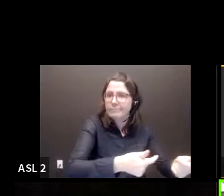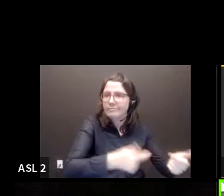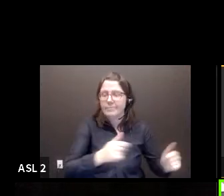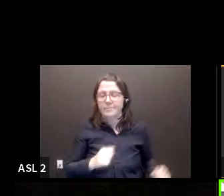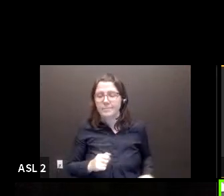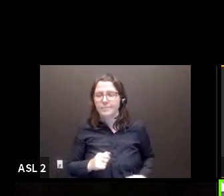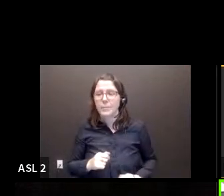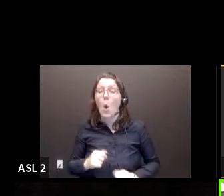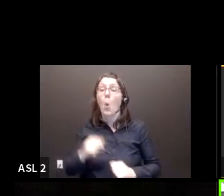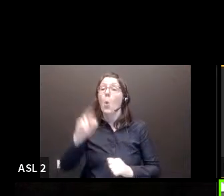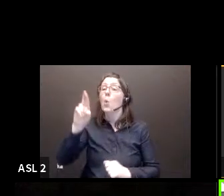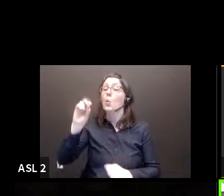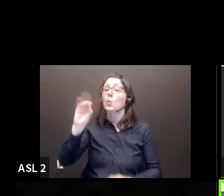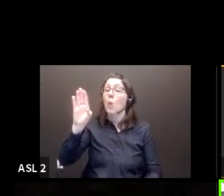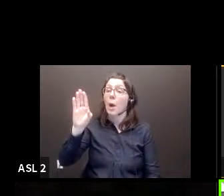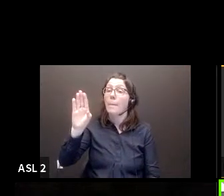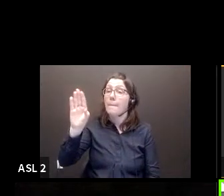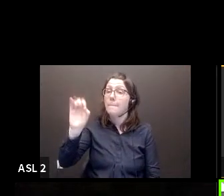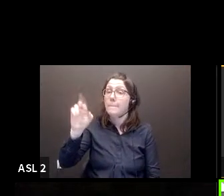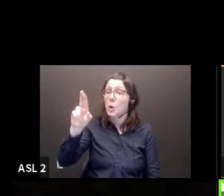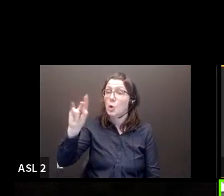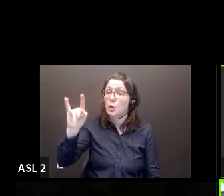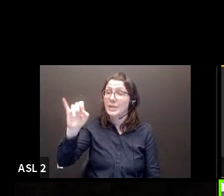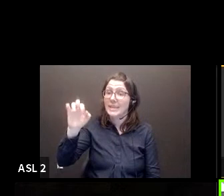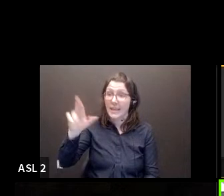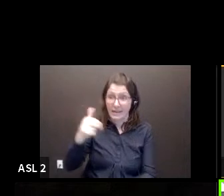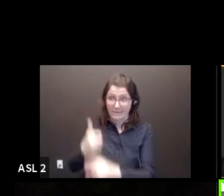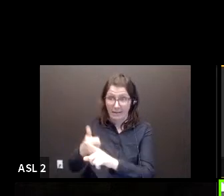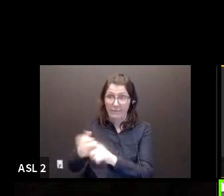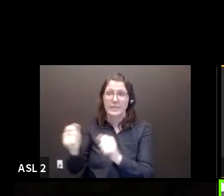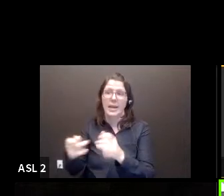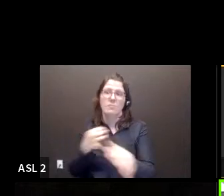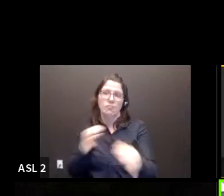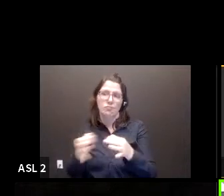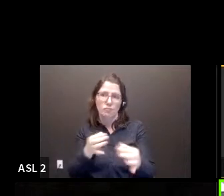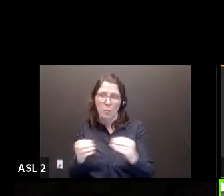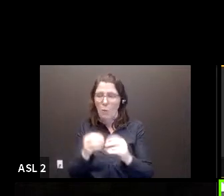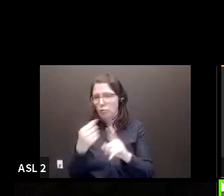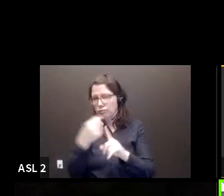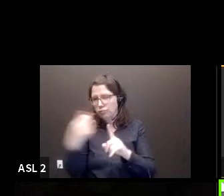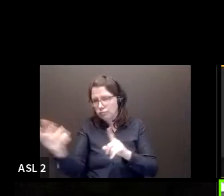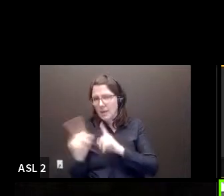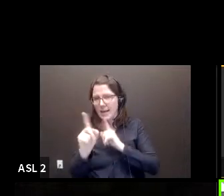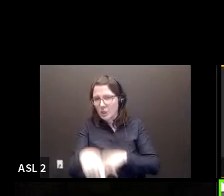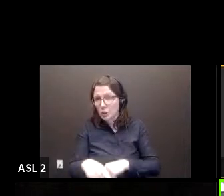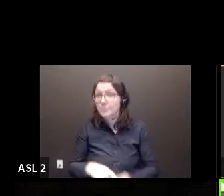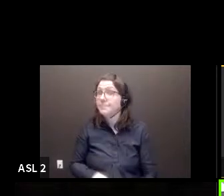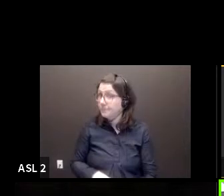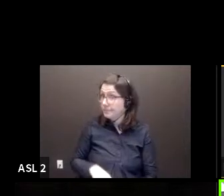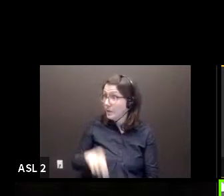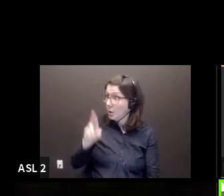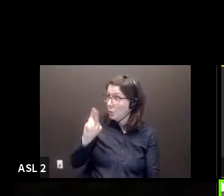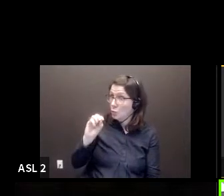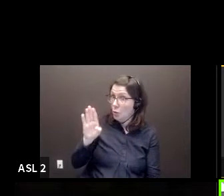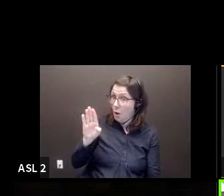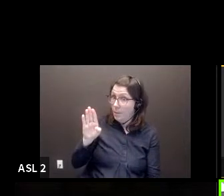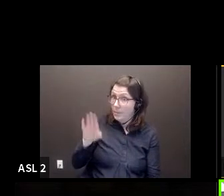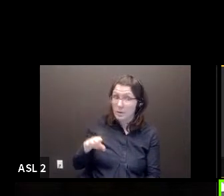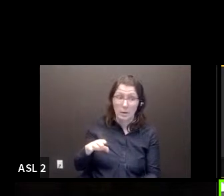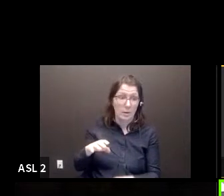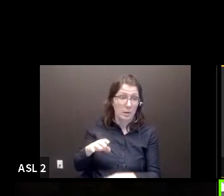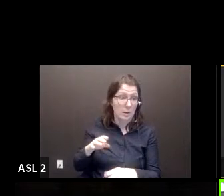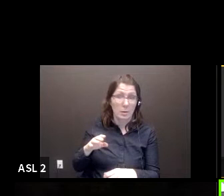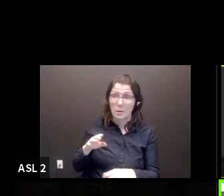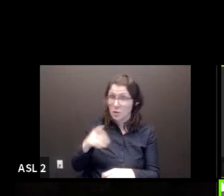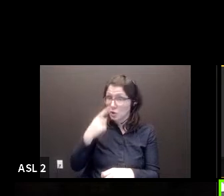bernier is available to provide a little bit more depth to that answer right now so if we can i just asked if rob bernier could be brought into the